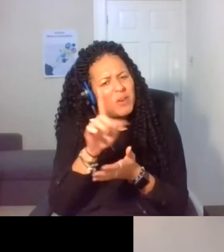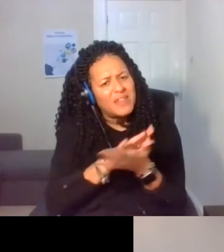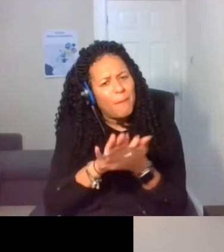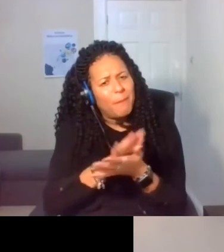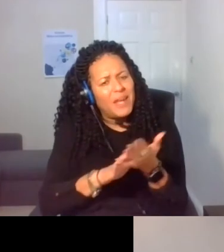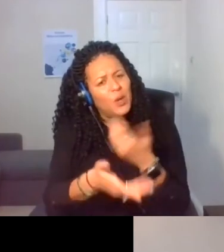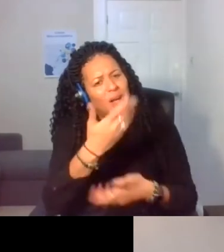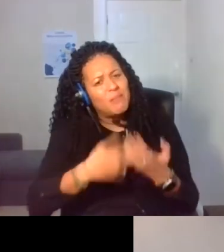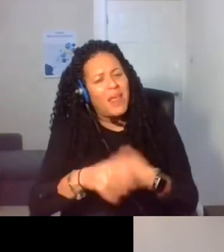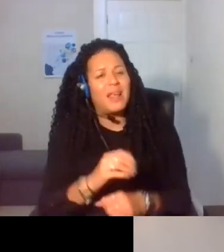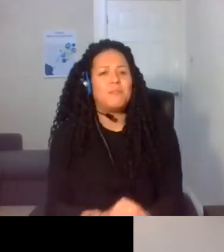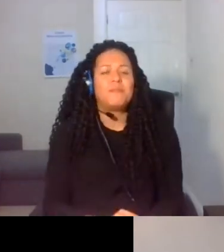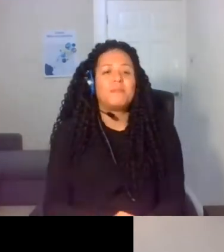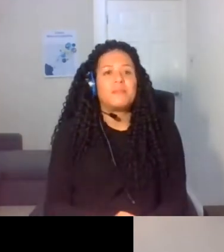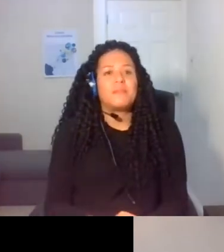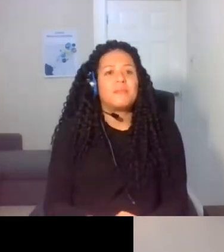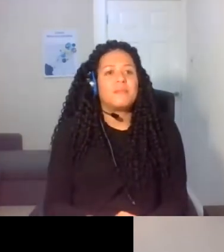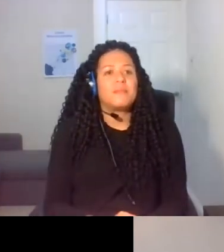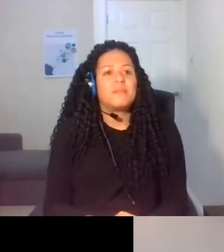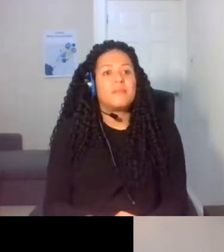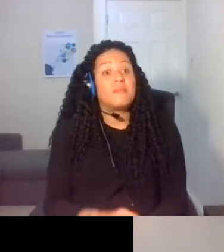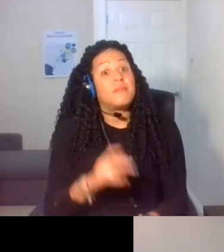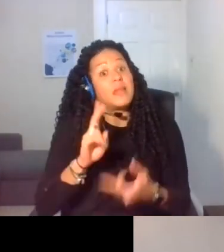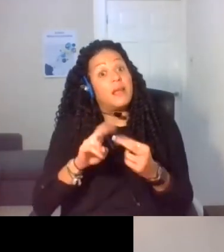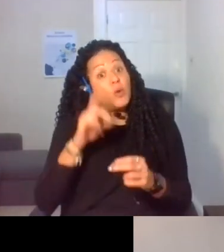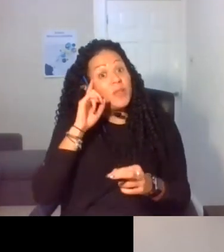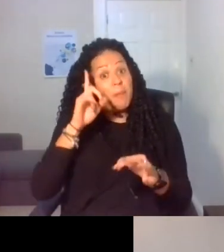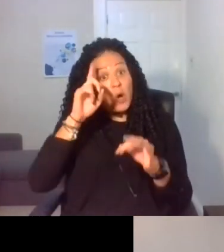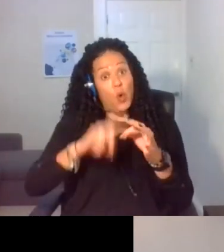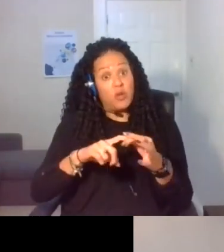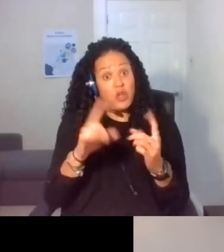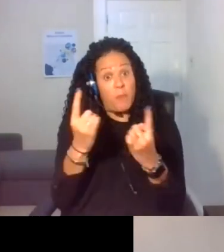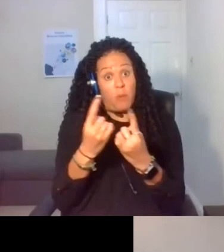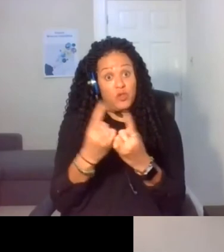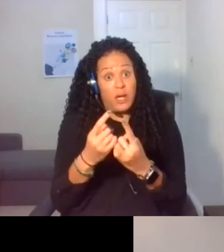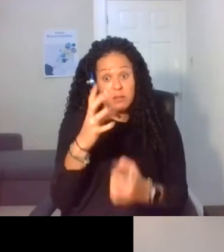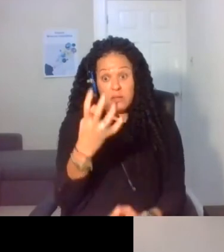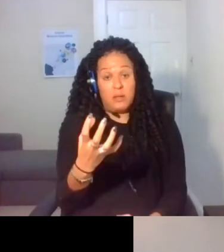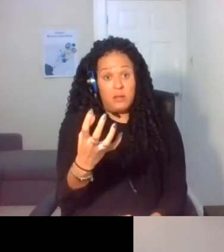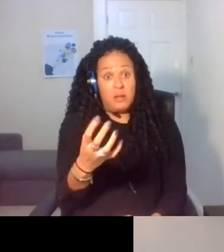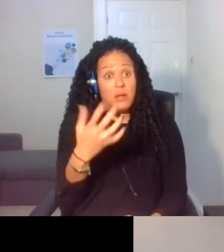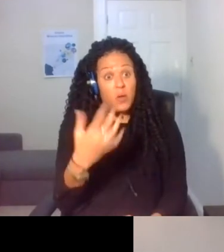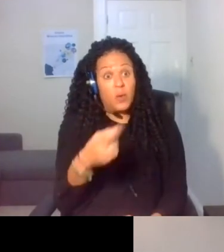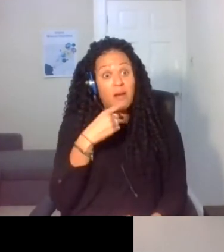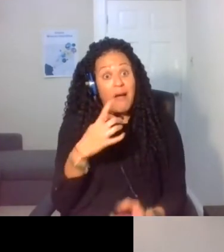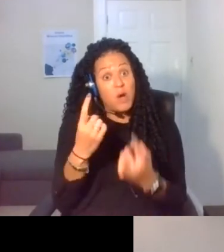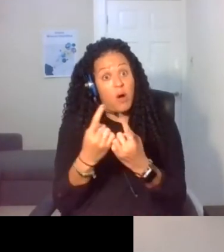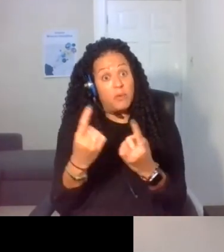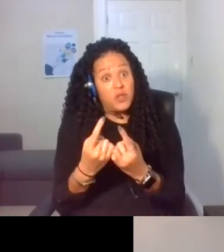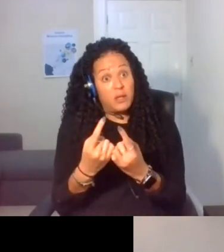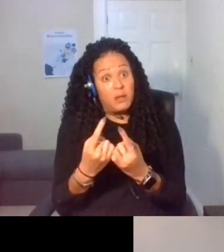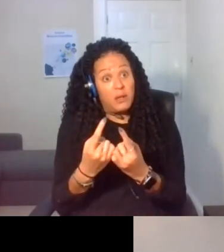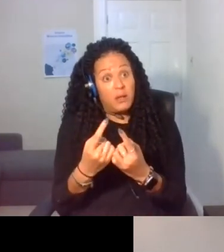So if you consider a quantum object, you can actually have this object in